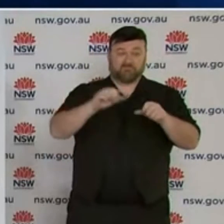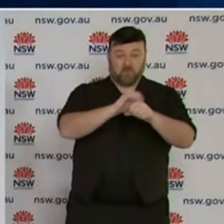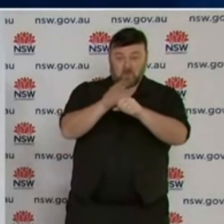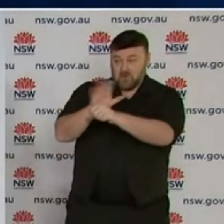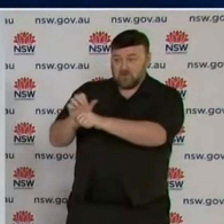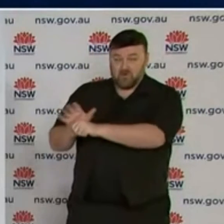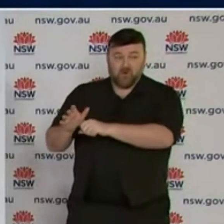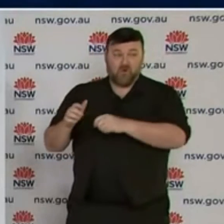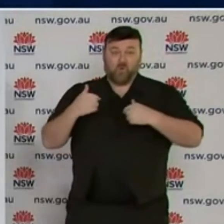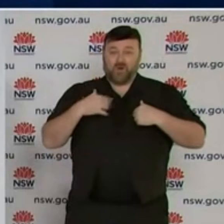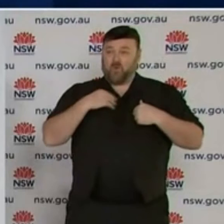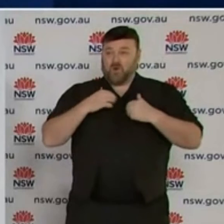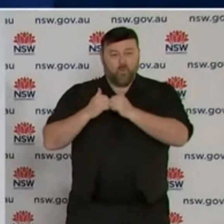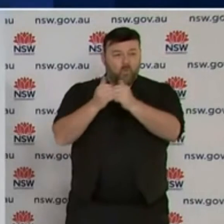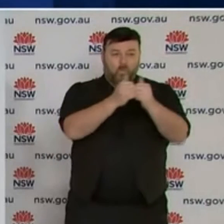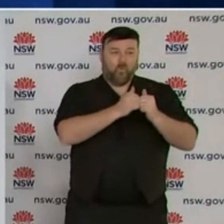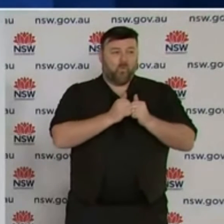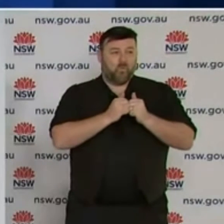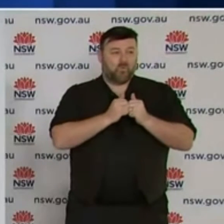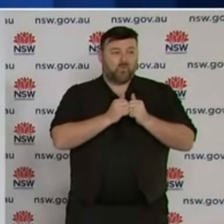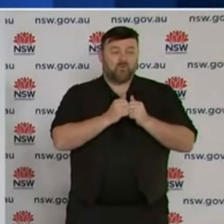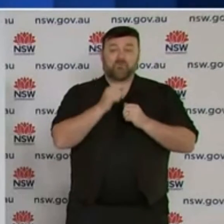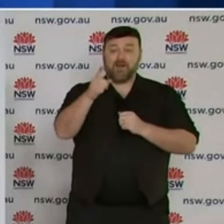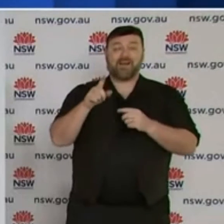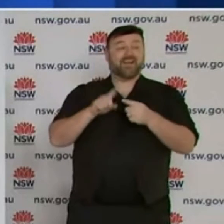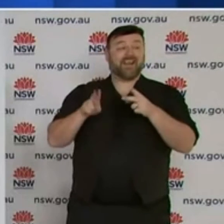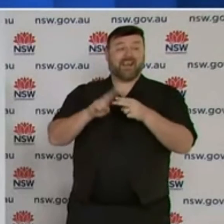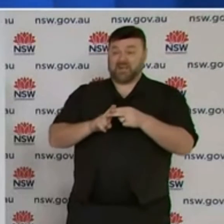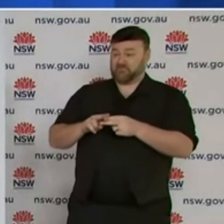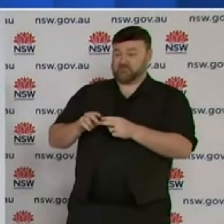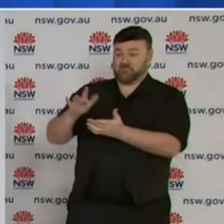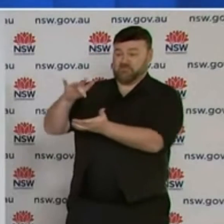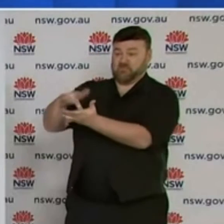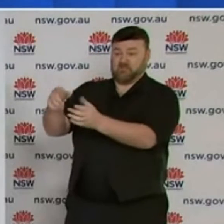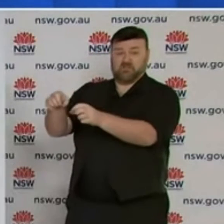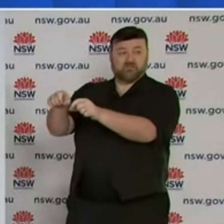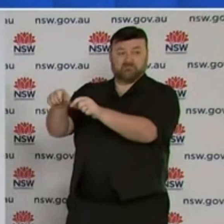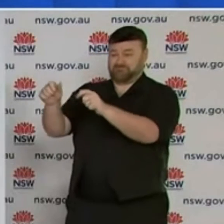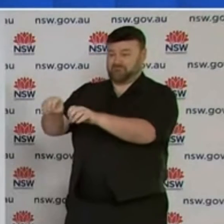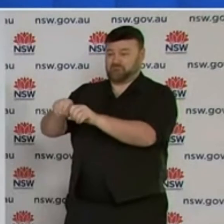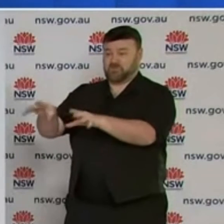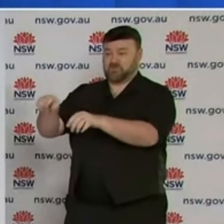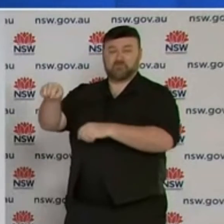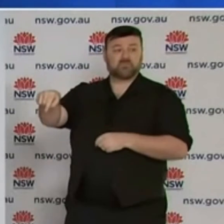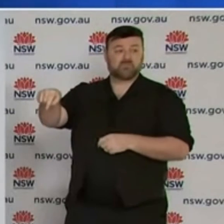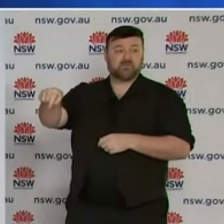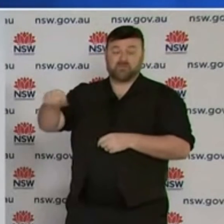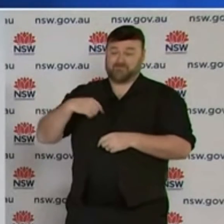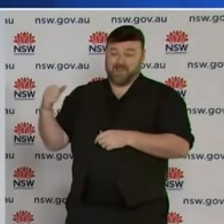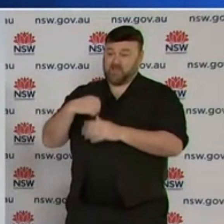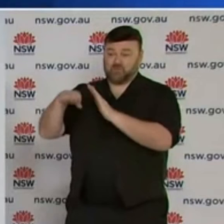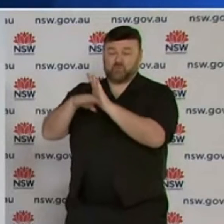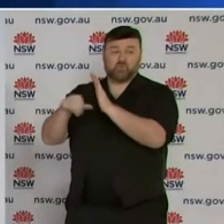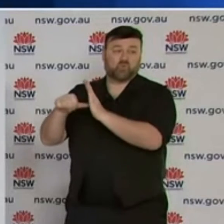of us move forward together, but if there are pockets of still high numbers of cases, fully vaccinated adults will still be able